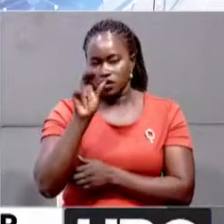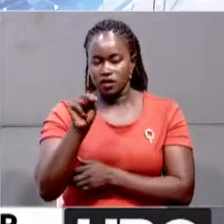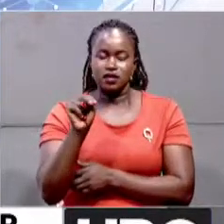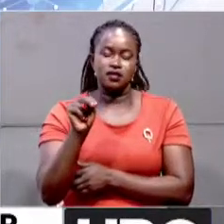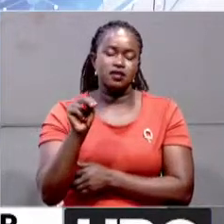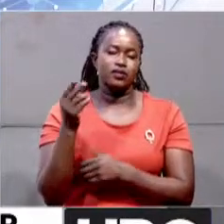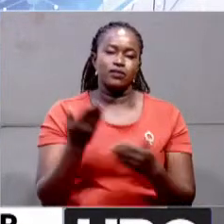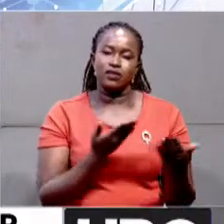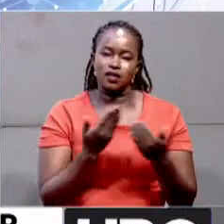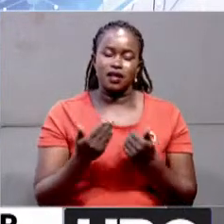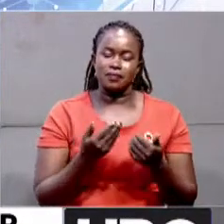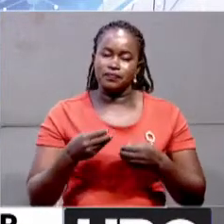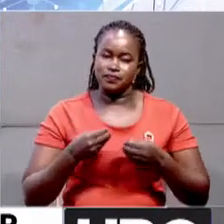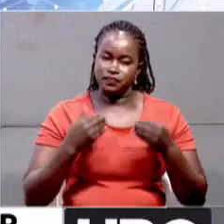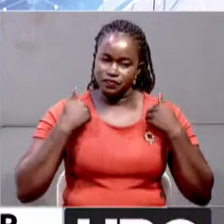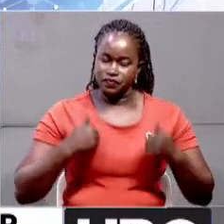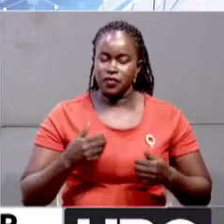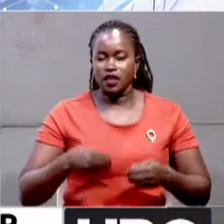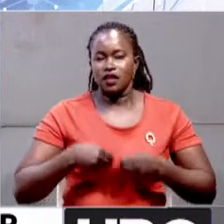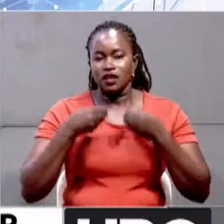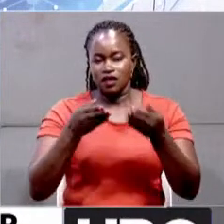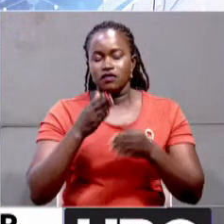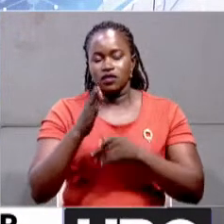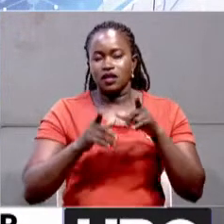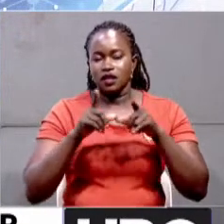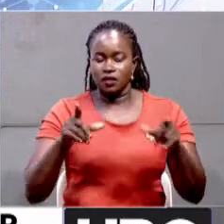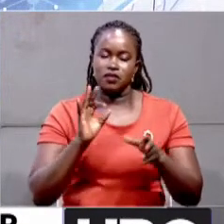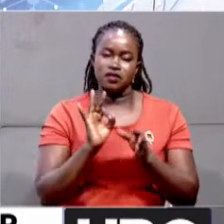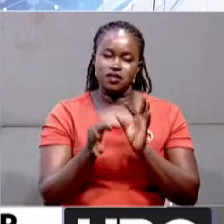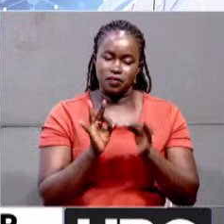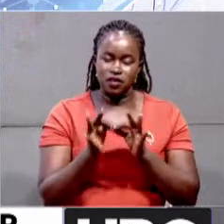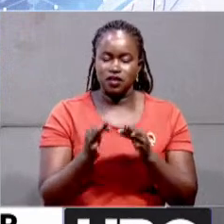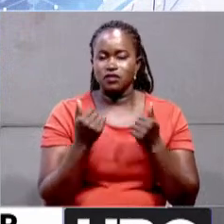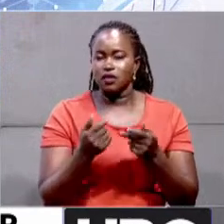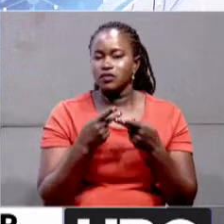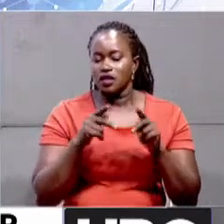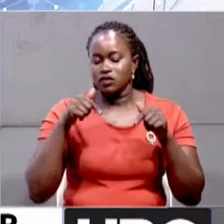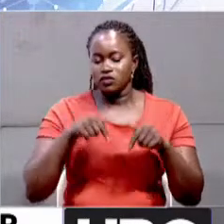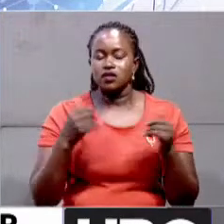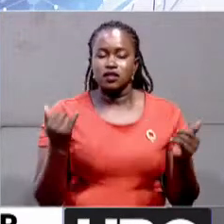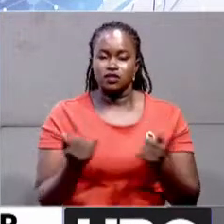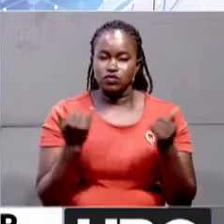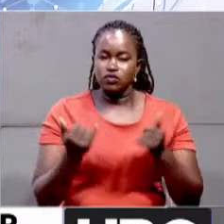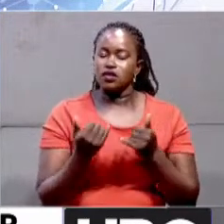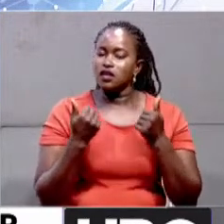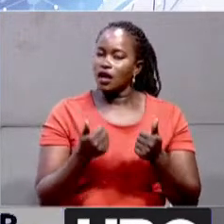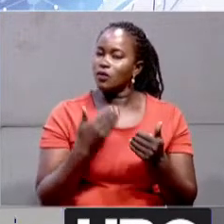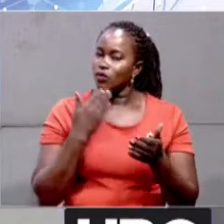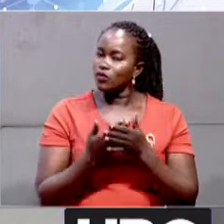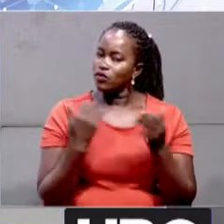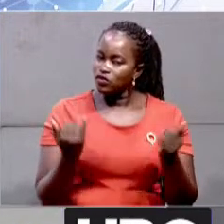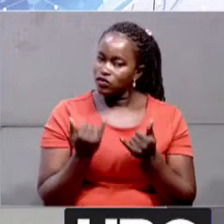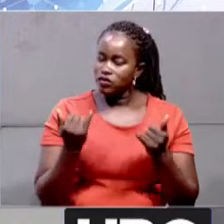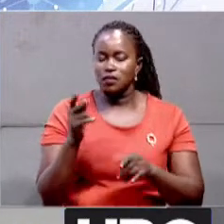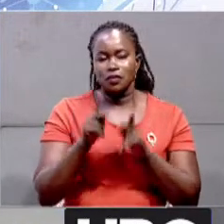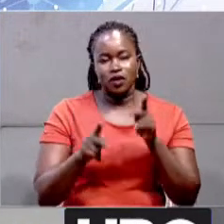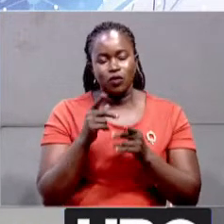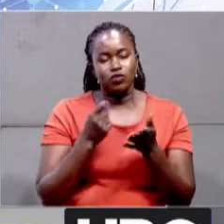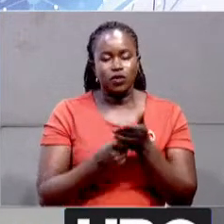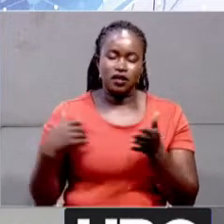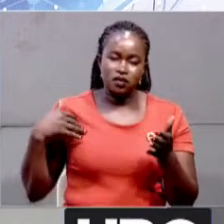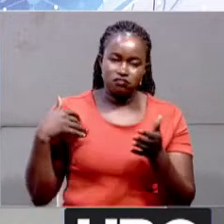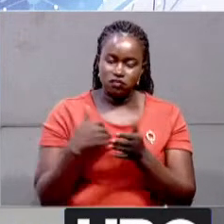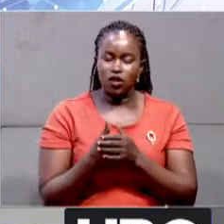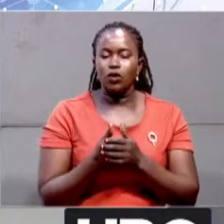Elizabeth Nakakoni on sign language interpretation. Now we start off this newscast with exciting news that Ugandans have been waiting for